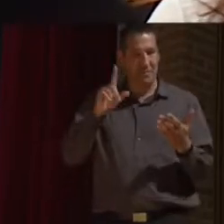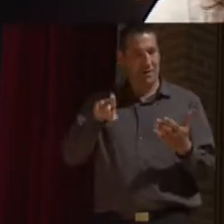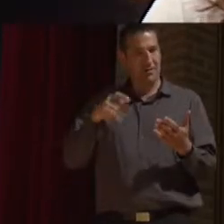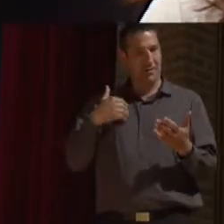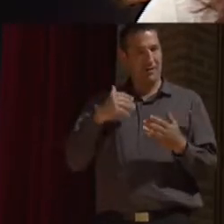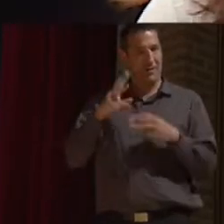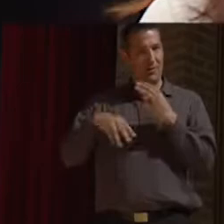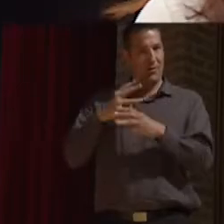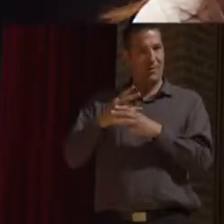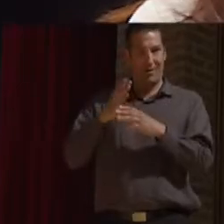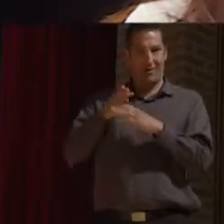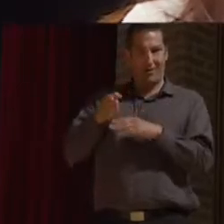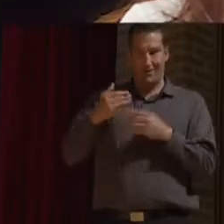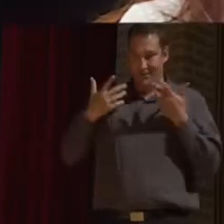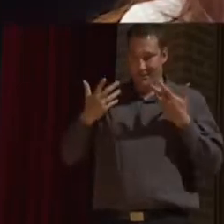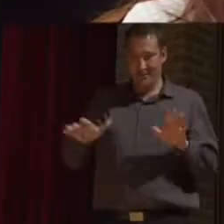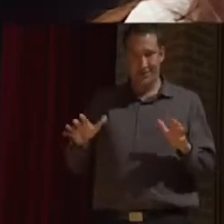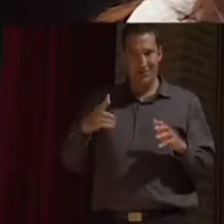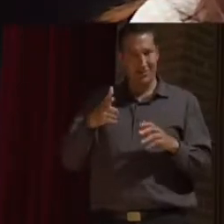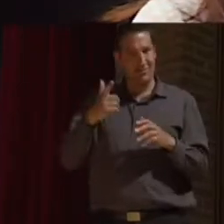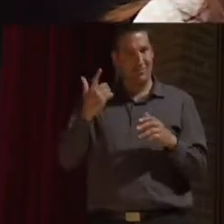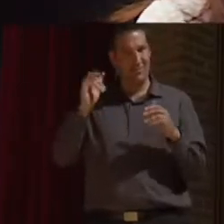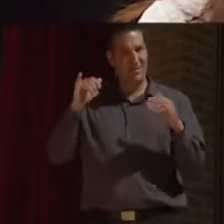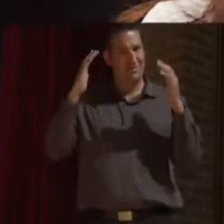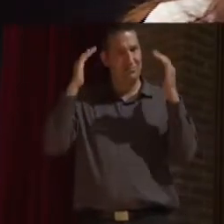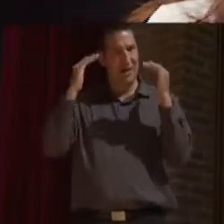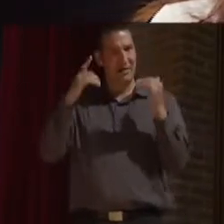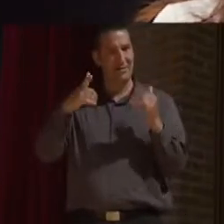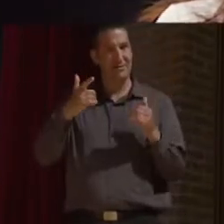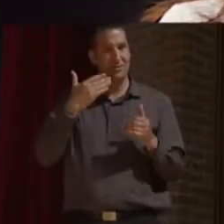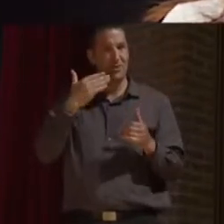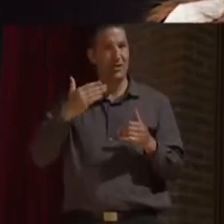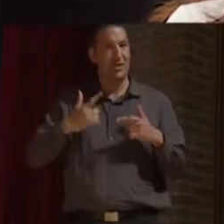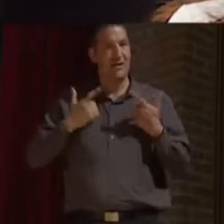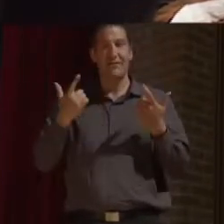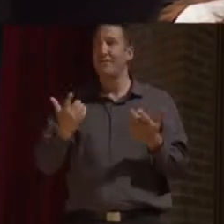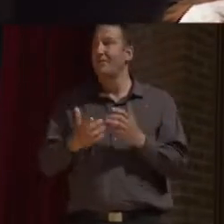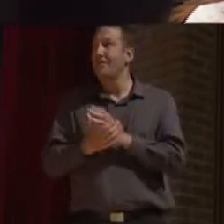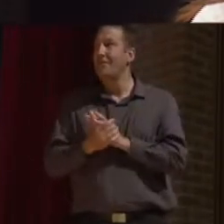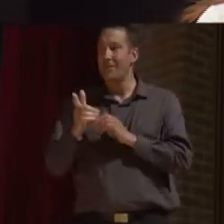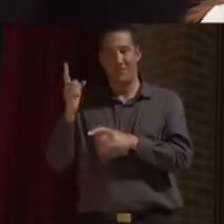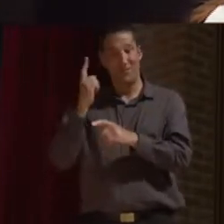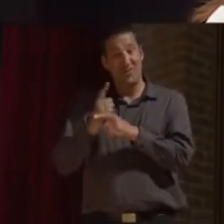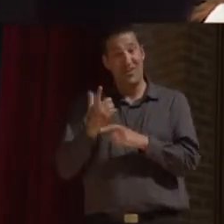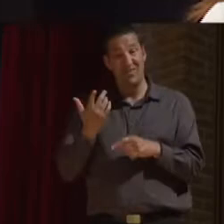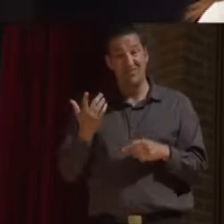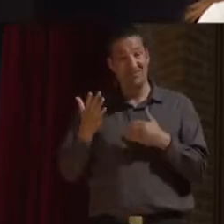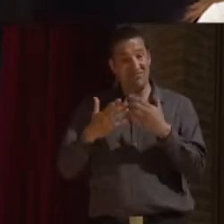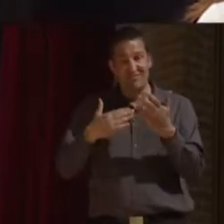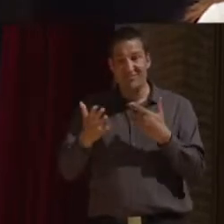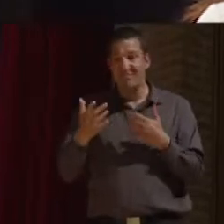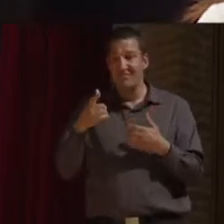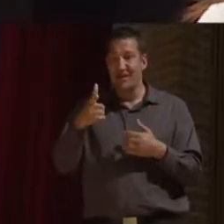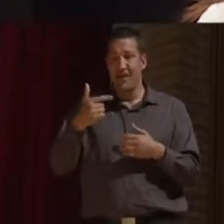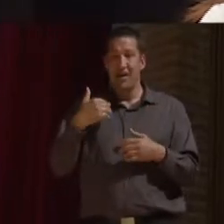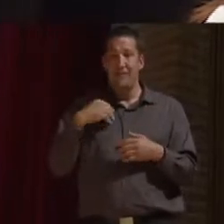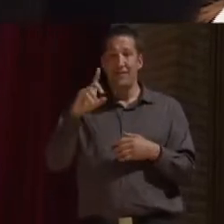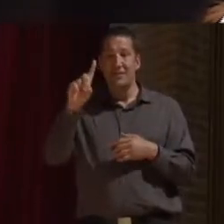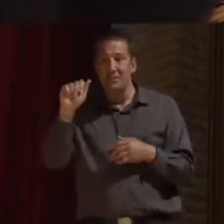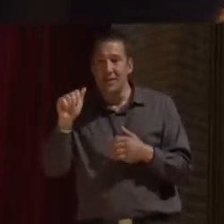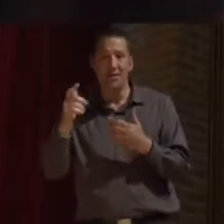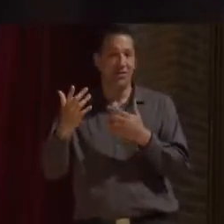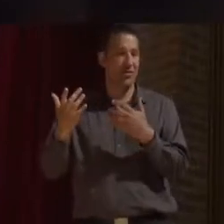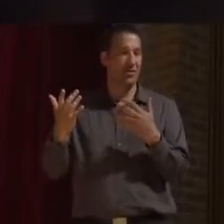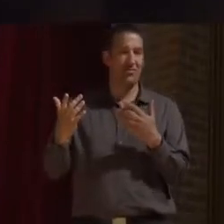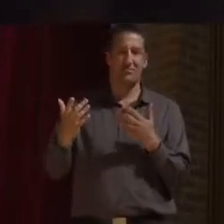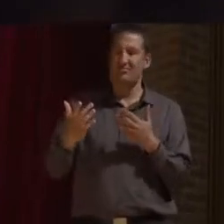gone. They just have to. Yeah. That's a good way of putting it, Heather, because regardless of whether your child has a disability or not,